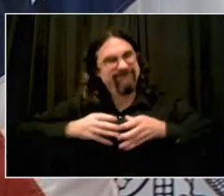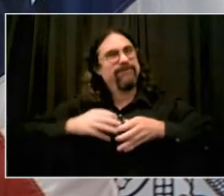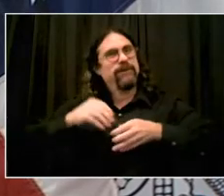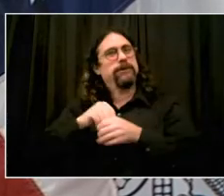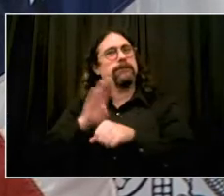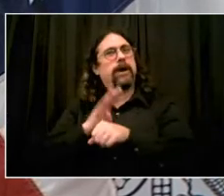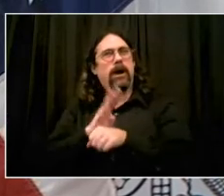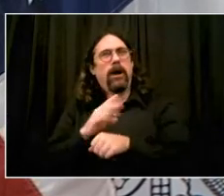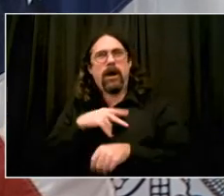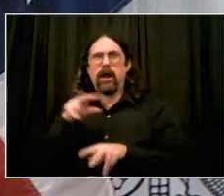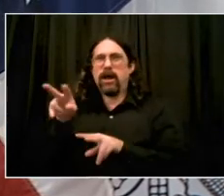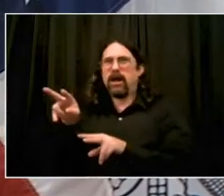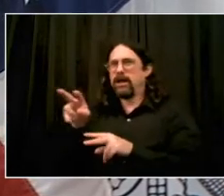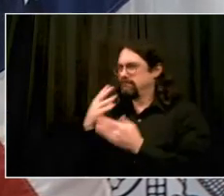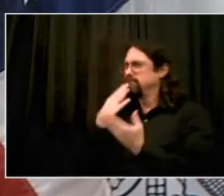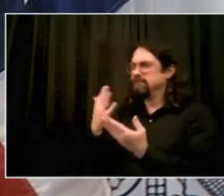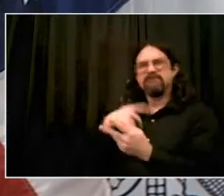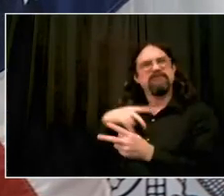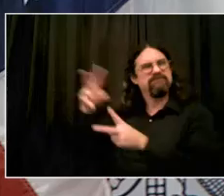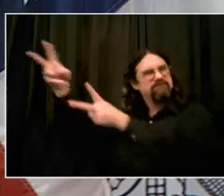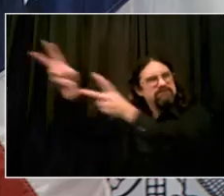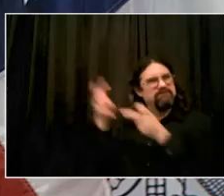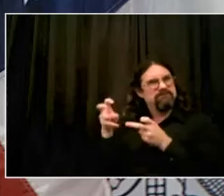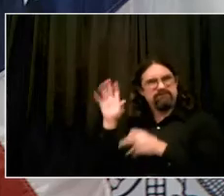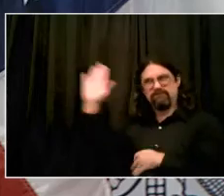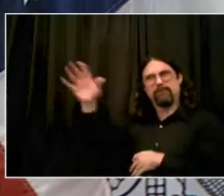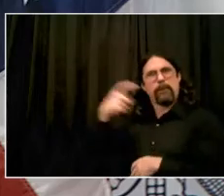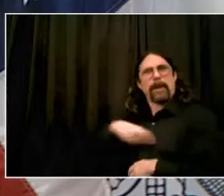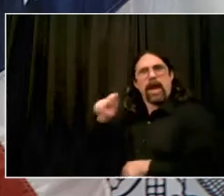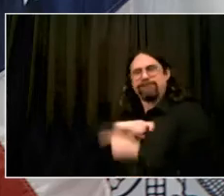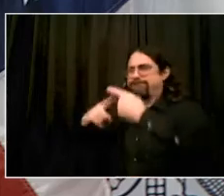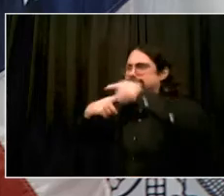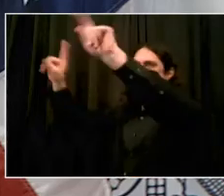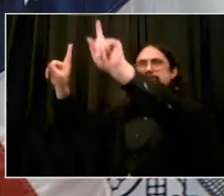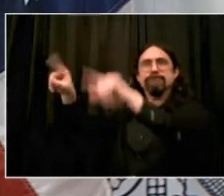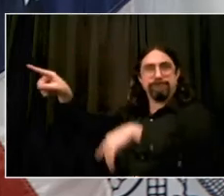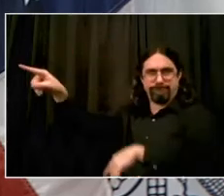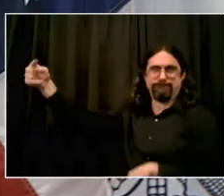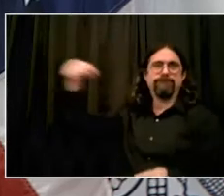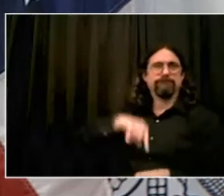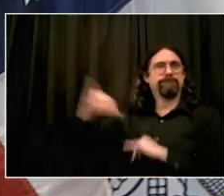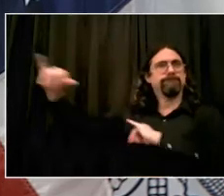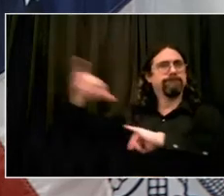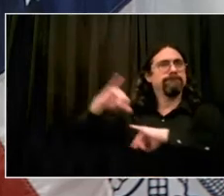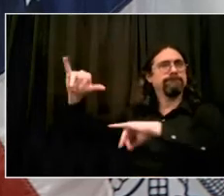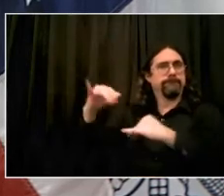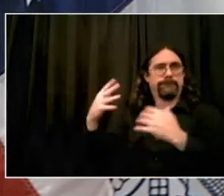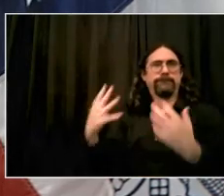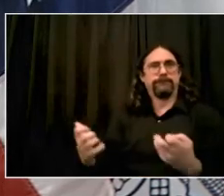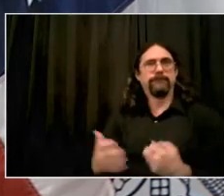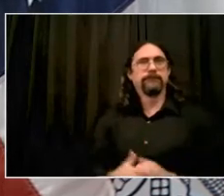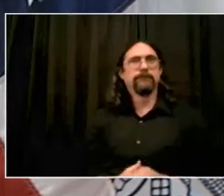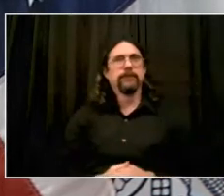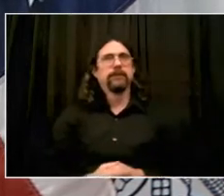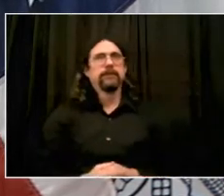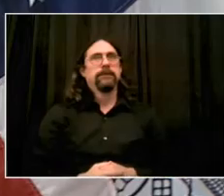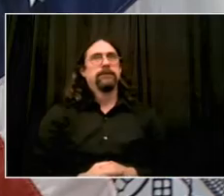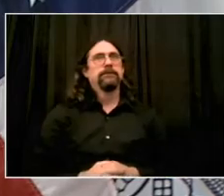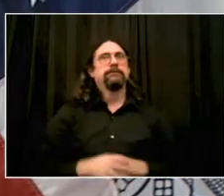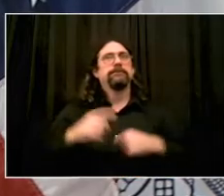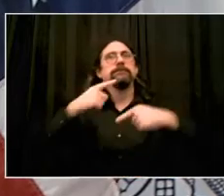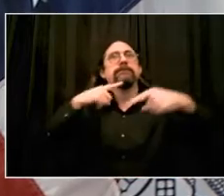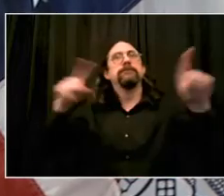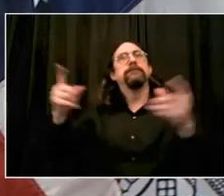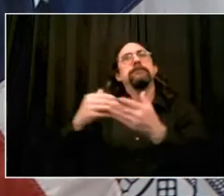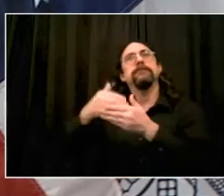Hi, good morning, everyone on the call. Hey, Narmeen, how are you? I wanted to ask, I'm doing well, Mayor. Just locked my kids out of the bedroom, so I'm